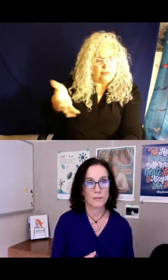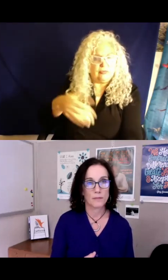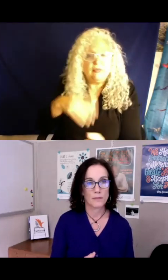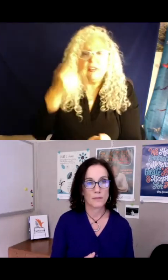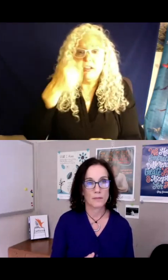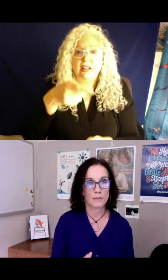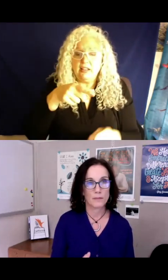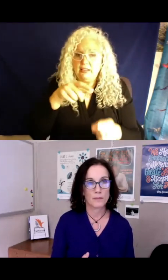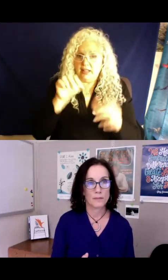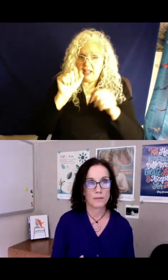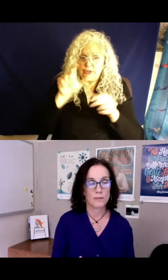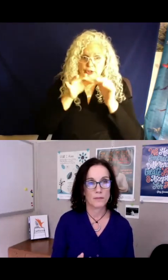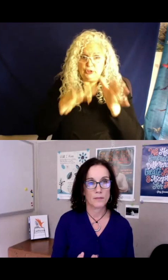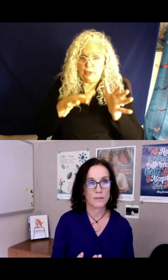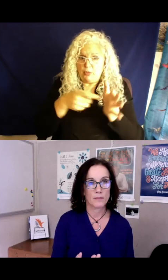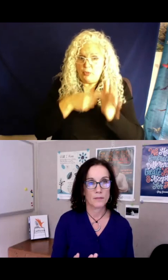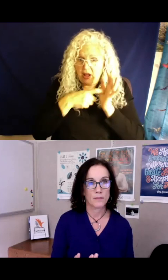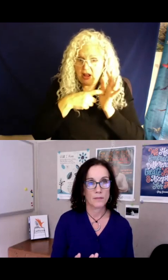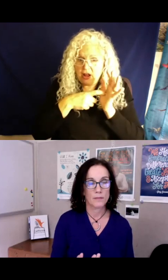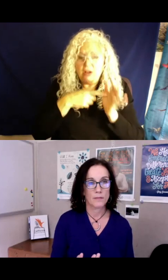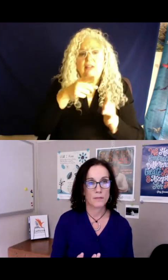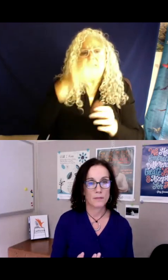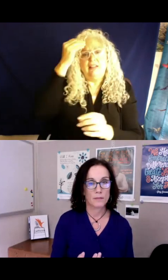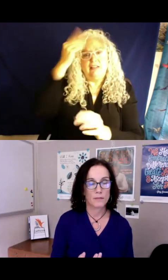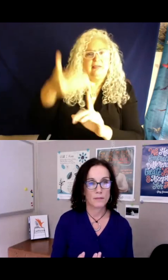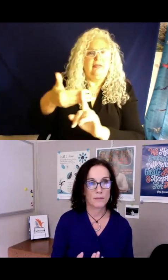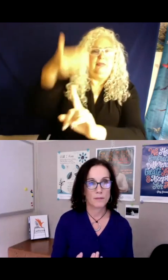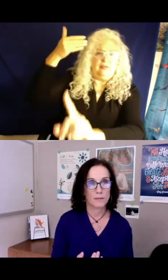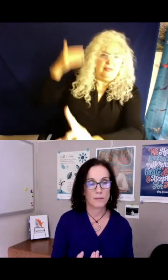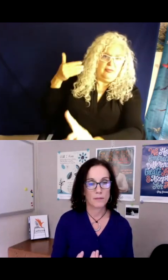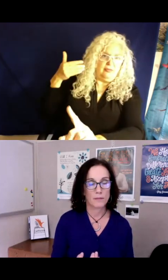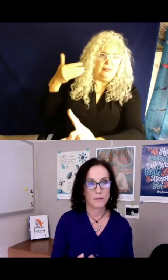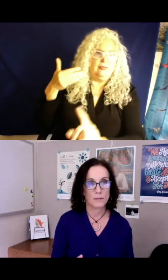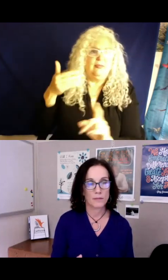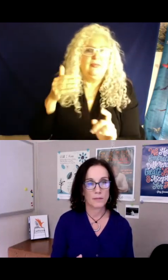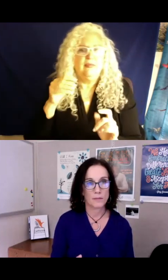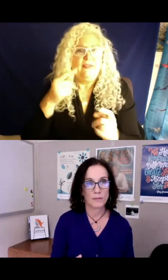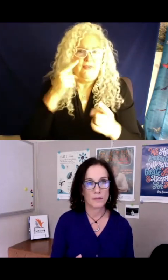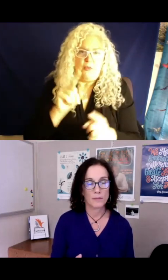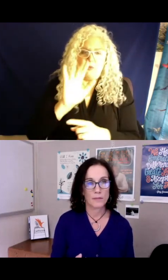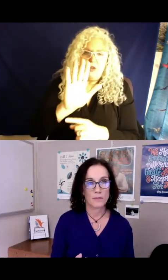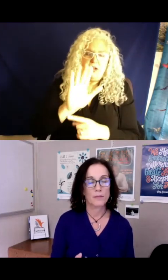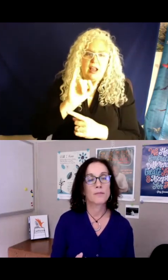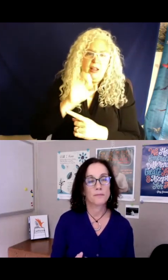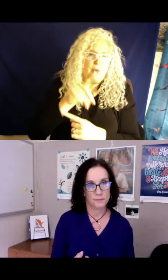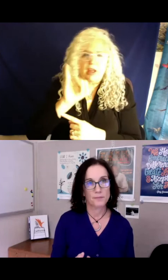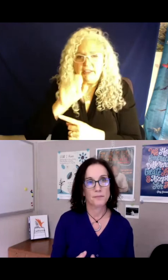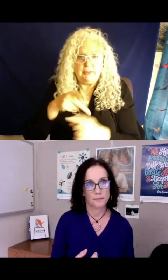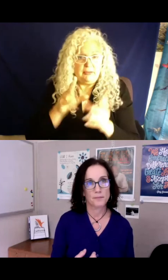person, ideally a few days ahead of time. And if an ASL interpreter is required, even further in